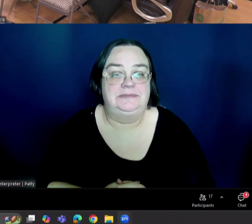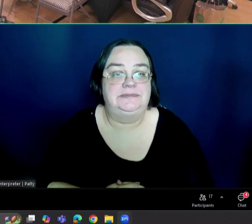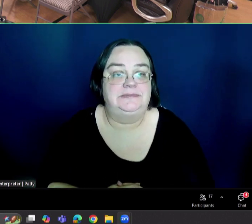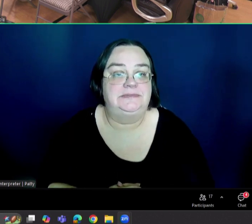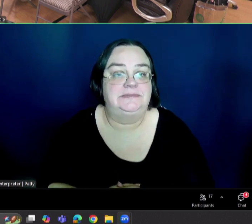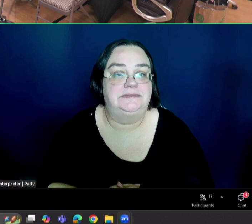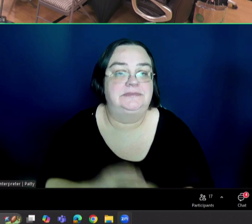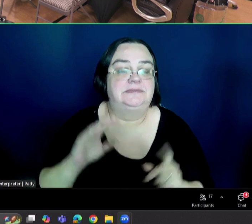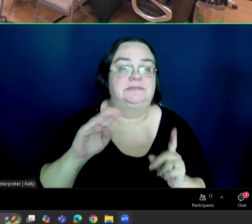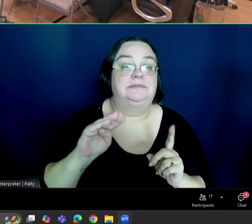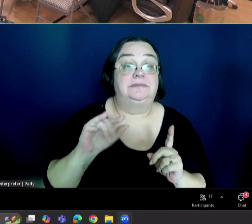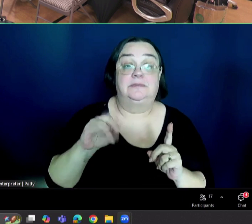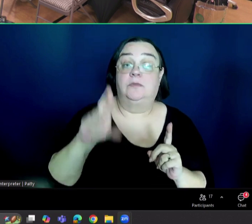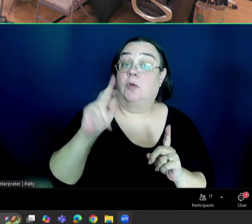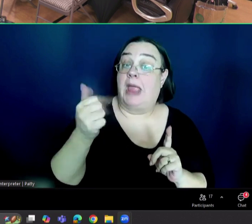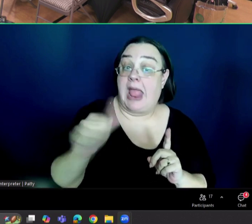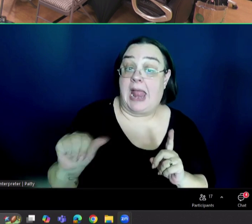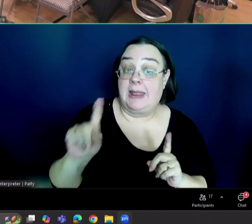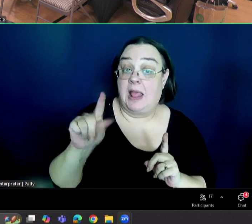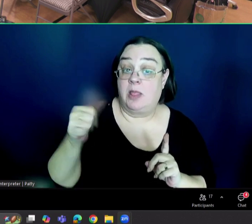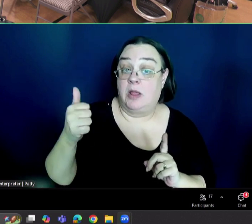All right. Any other council members?